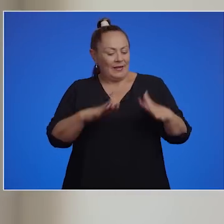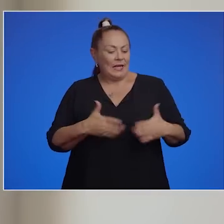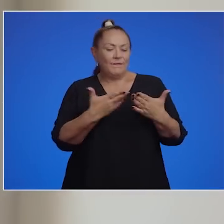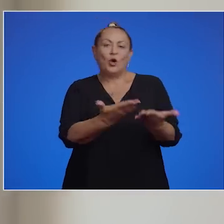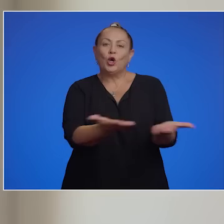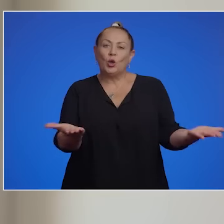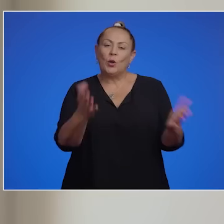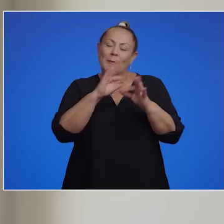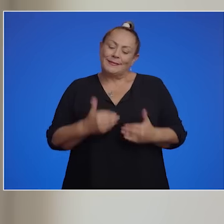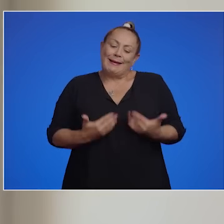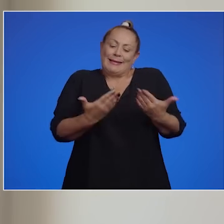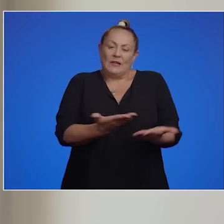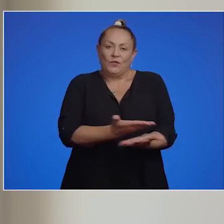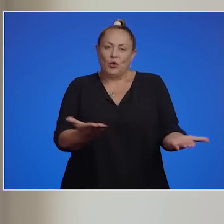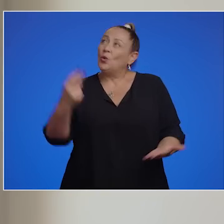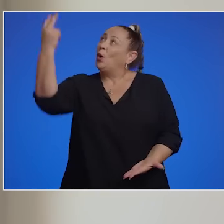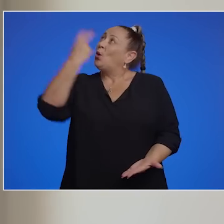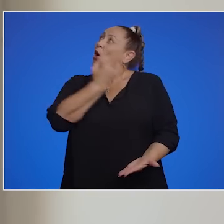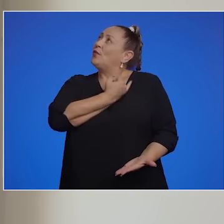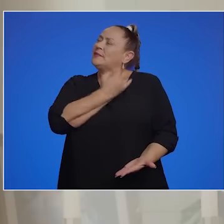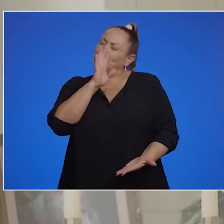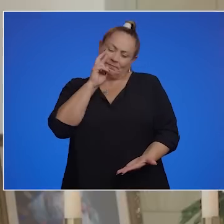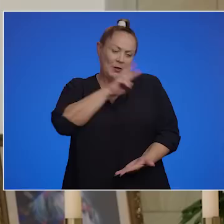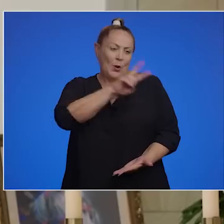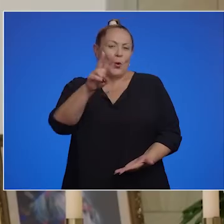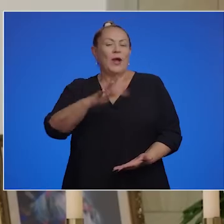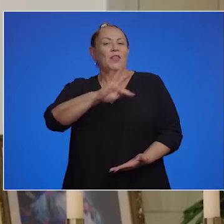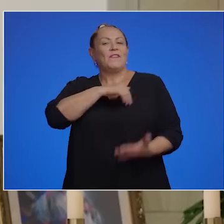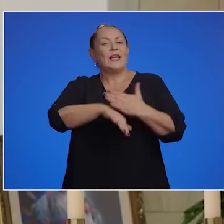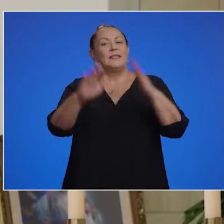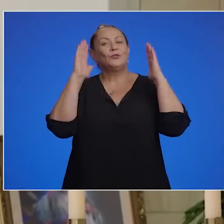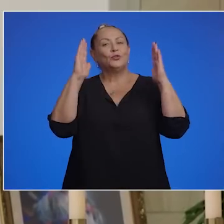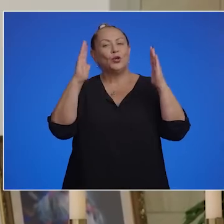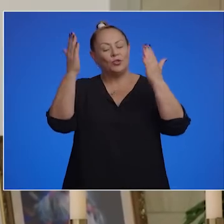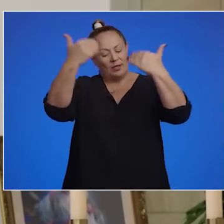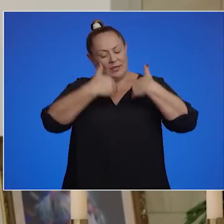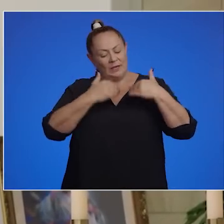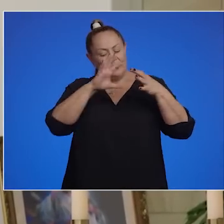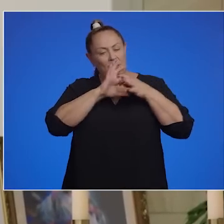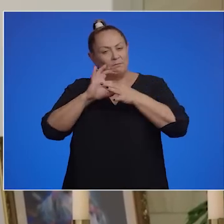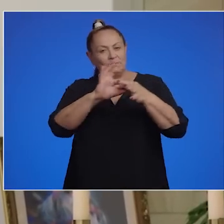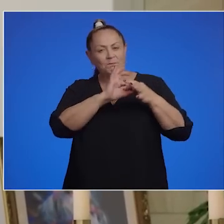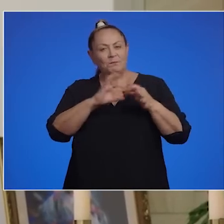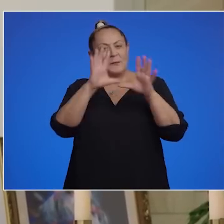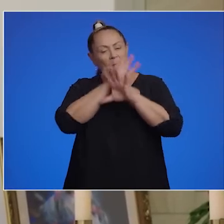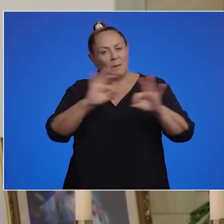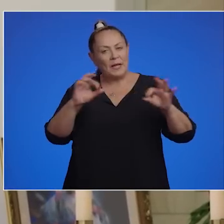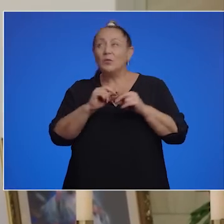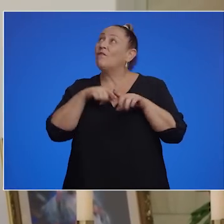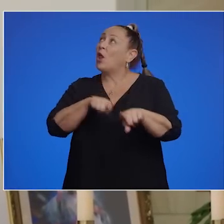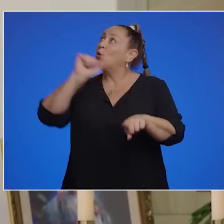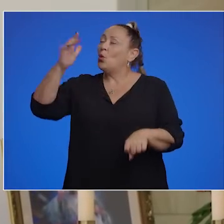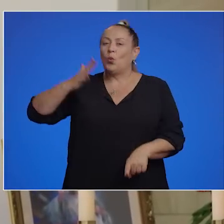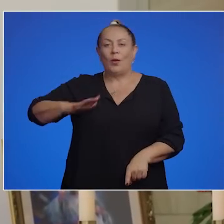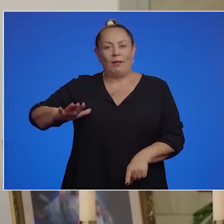leave you, my peace I give you, look not on our sins, but on the faith of your Church, and graciously grant her peace and